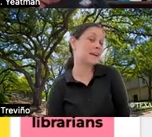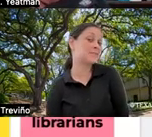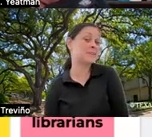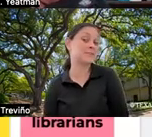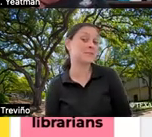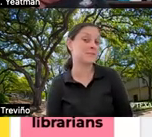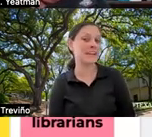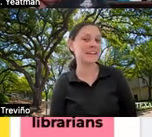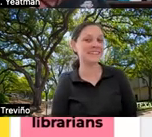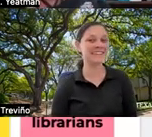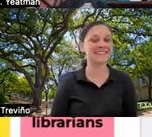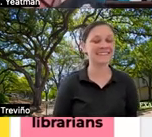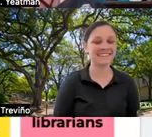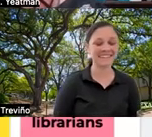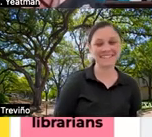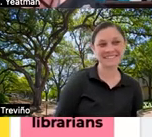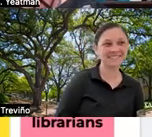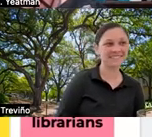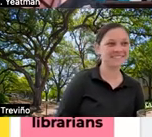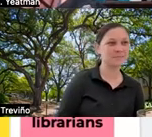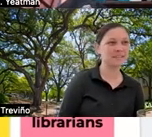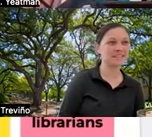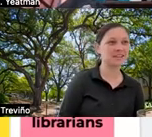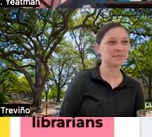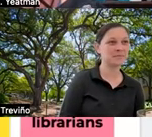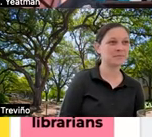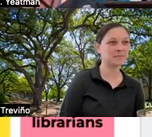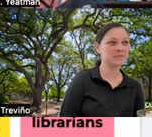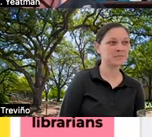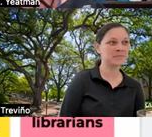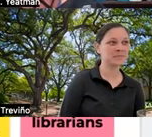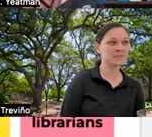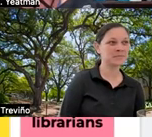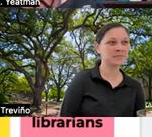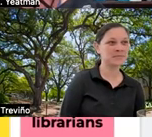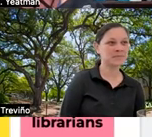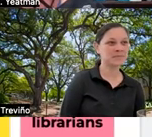Anyone we haven't heard from yet that has something to share?